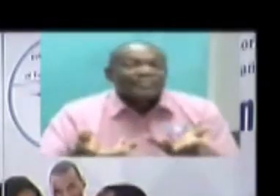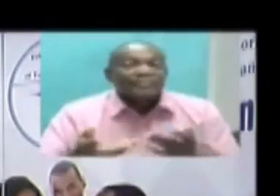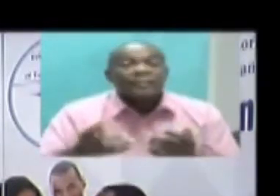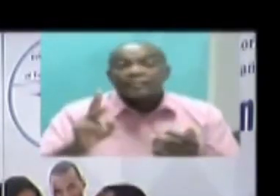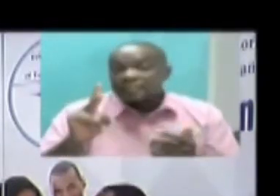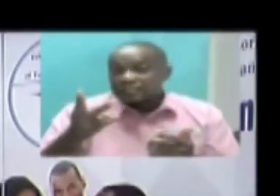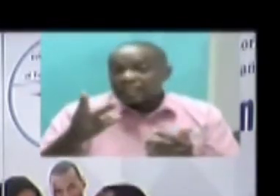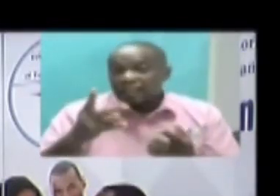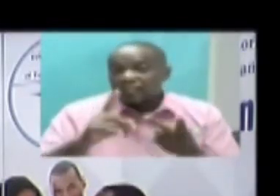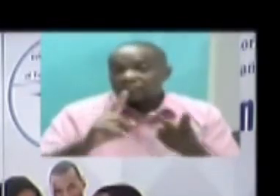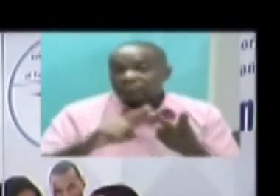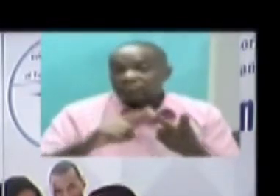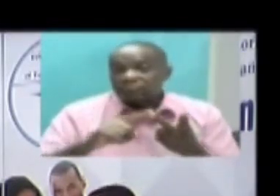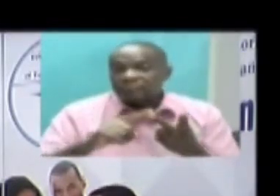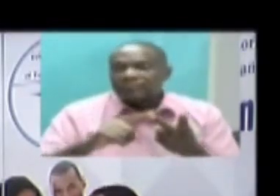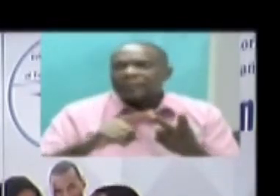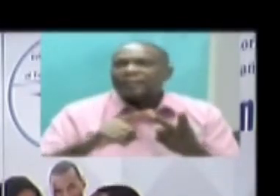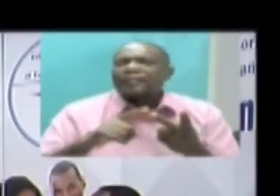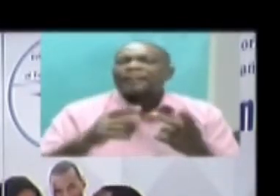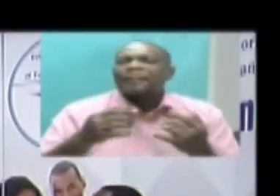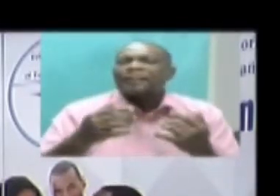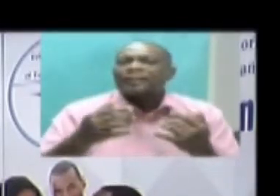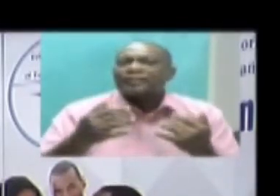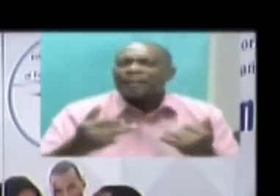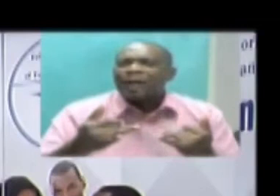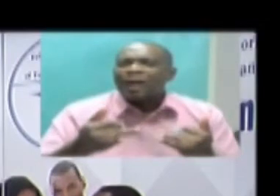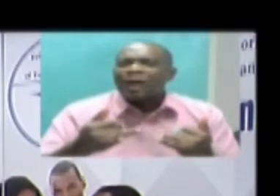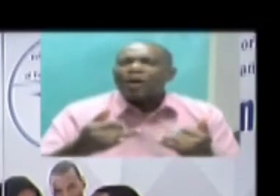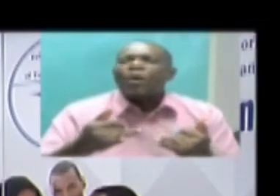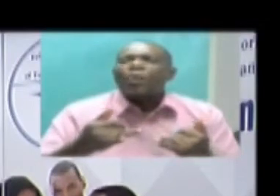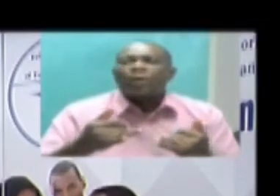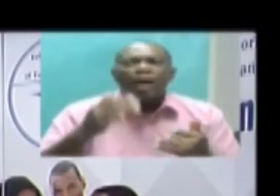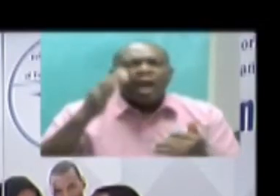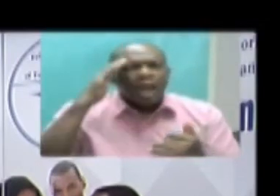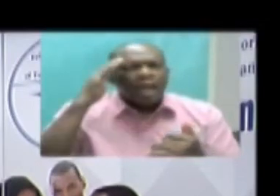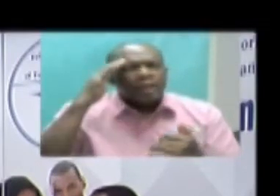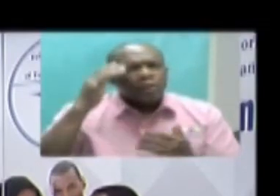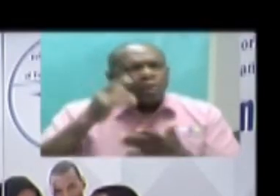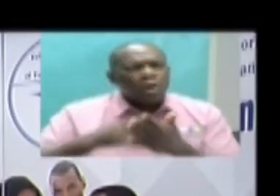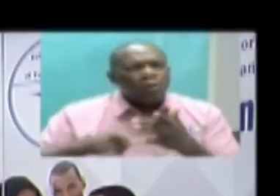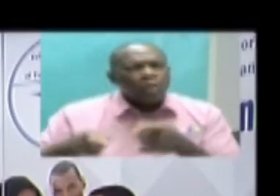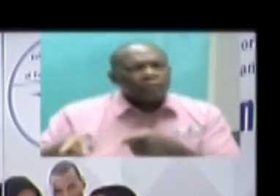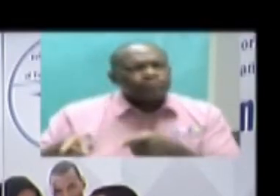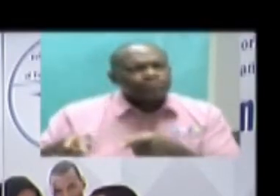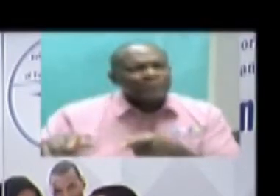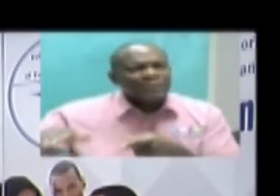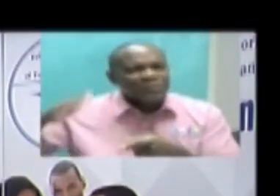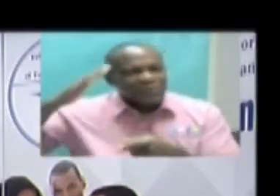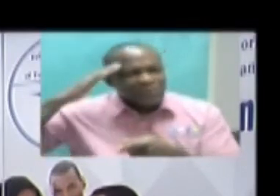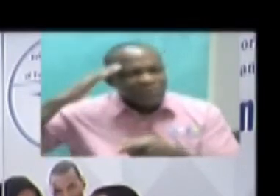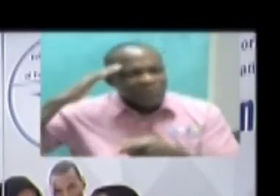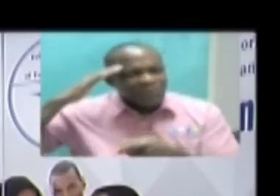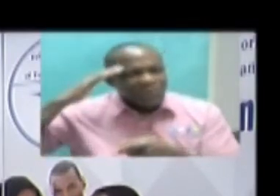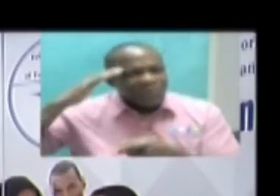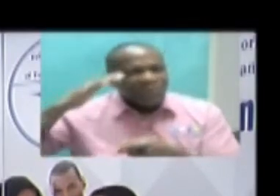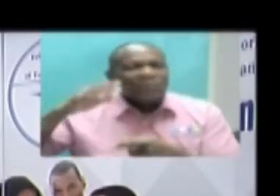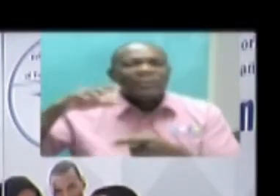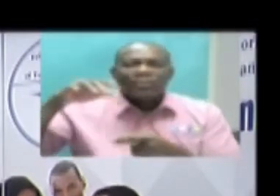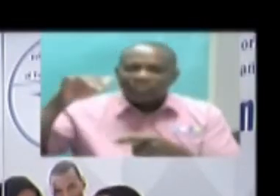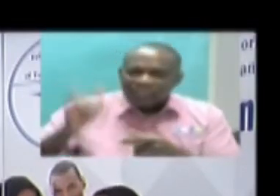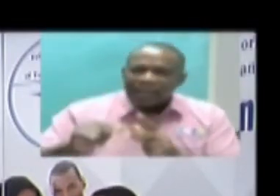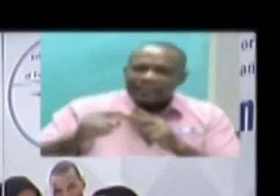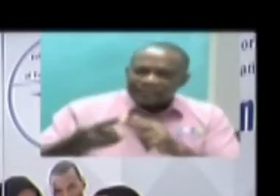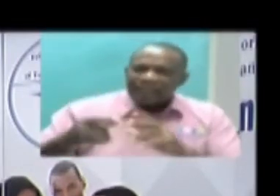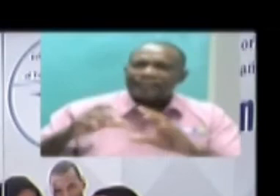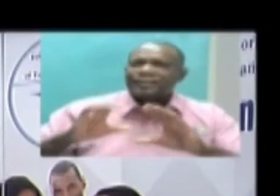top your game to know what my child knows. And that, to me, begins the conversation of, A,